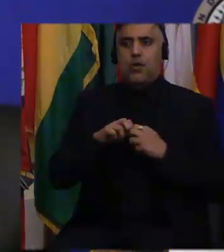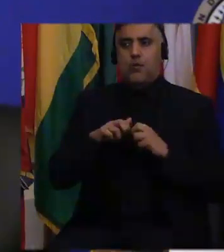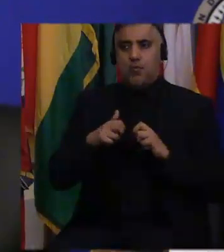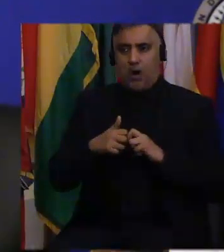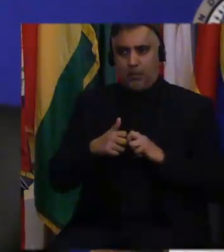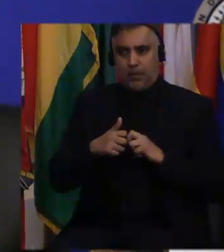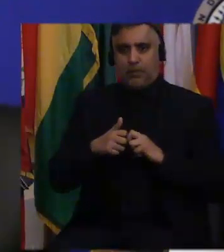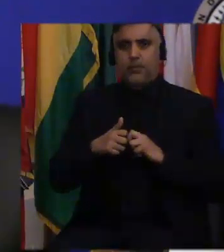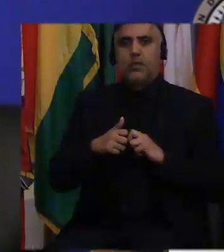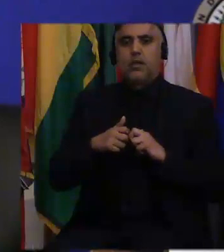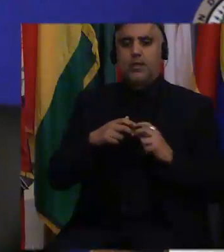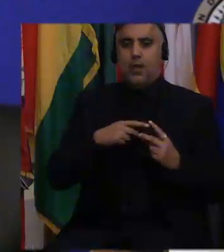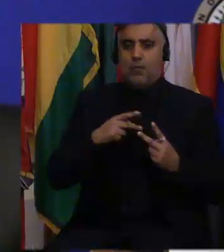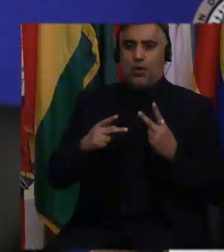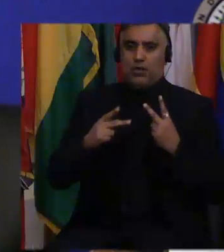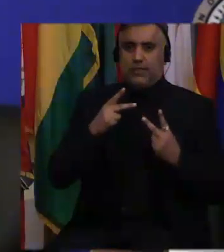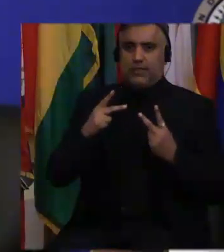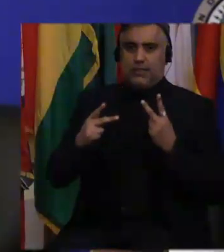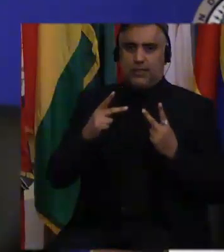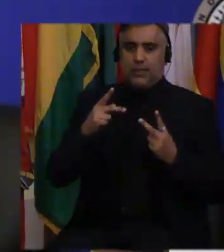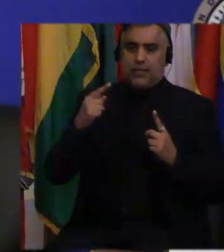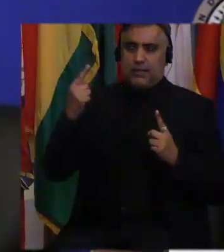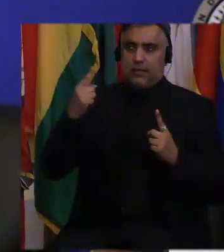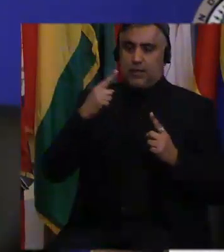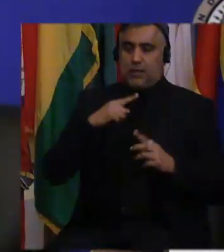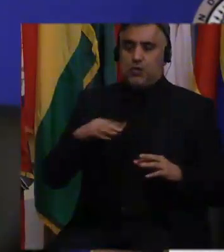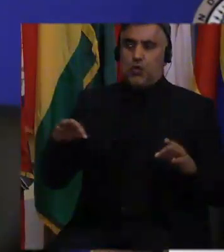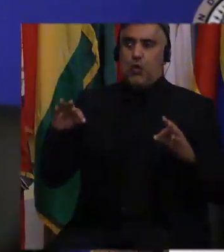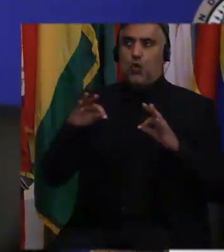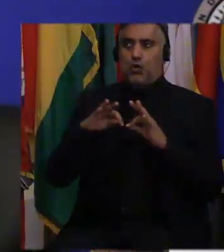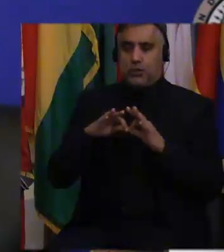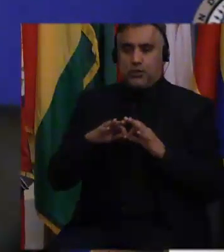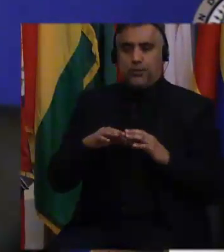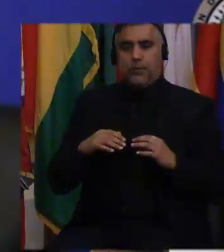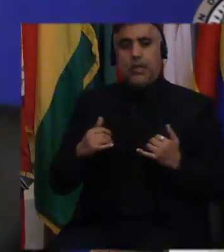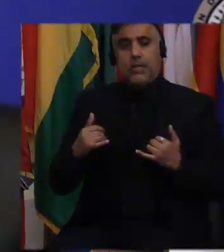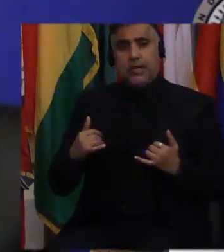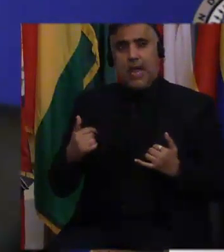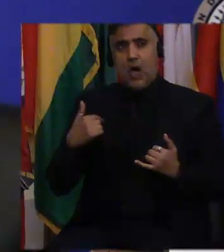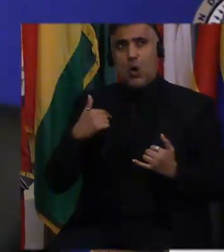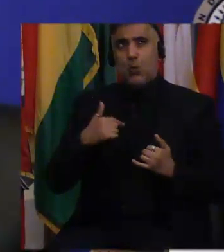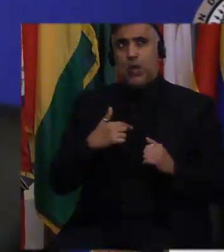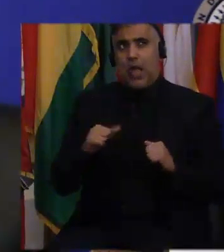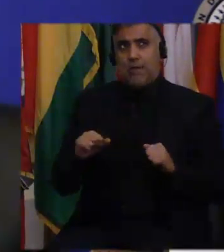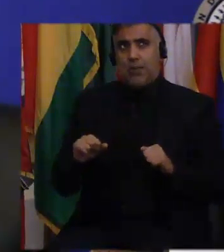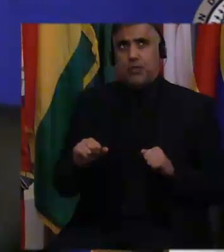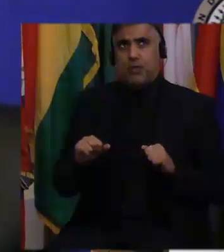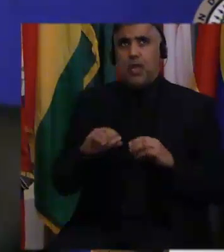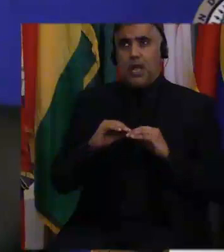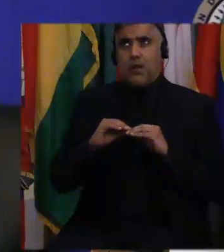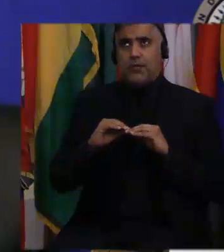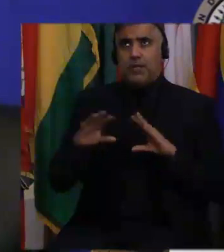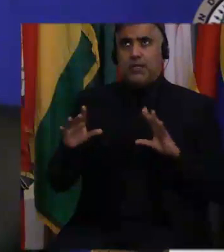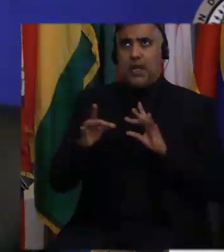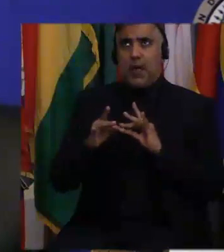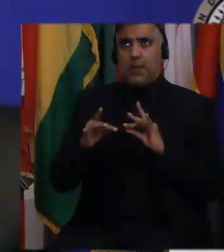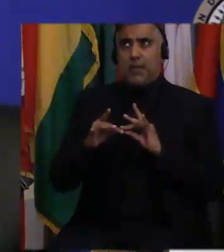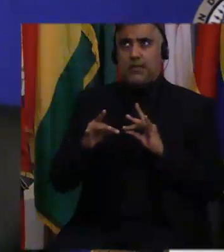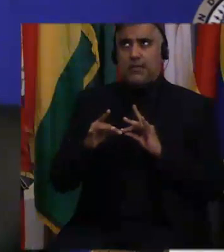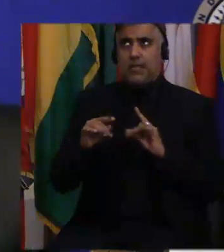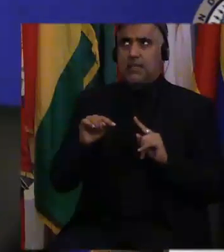problems that we are seeing as something that is very urgent, because now we do have possibility to send the message that this